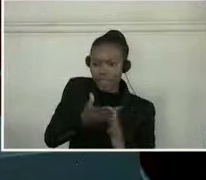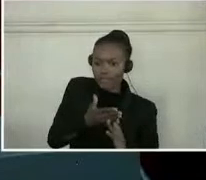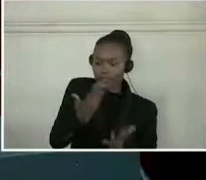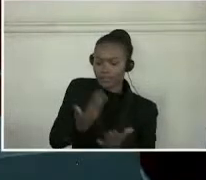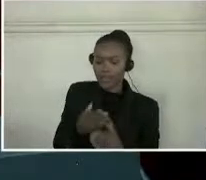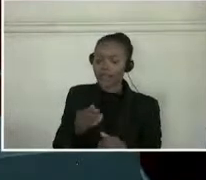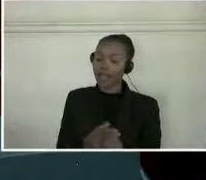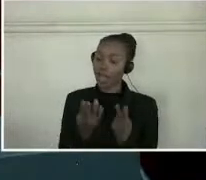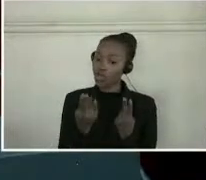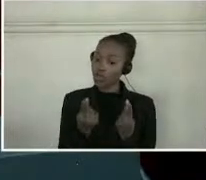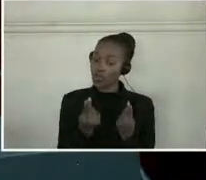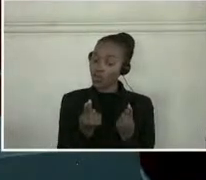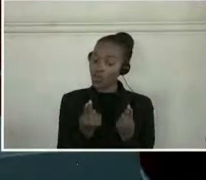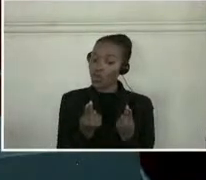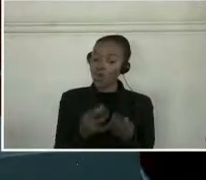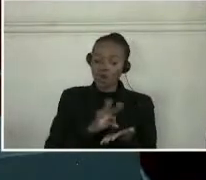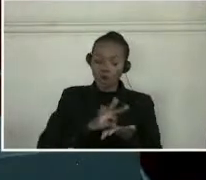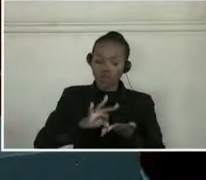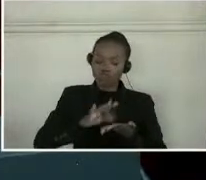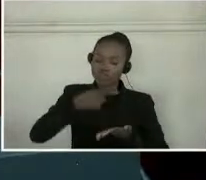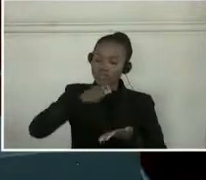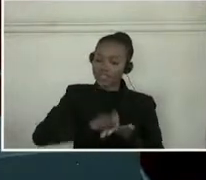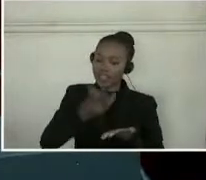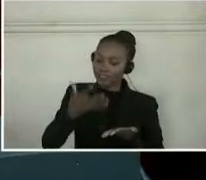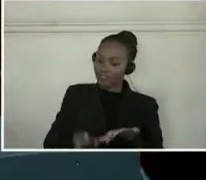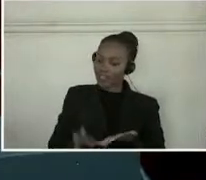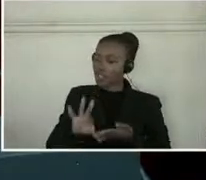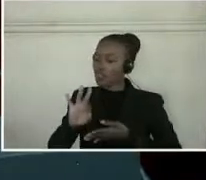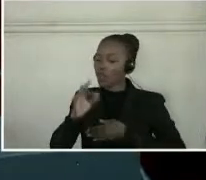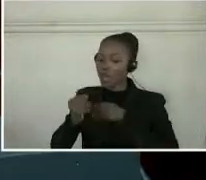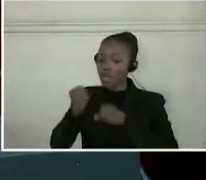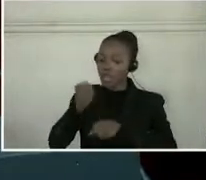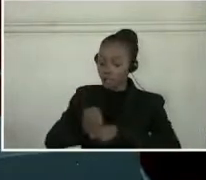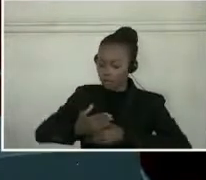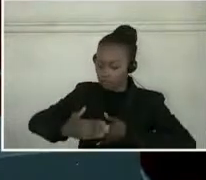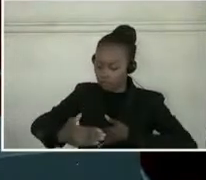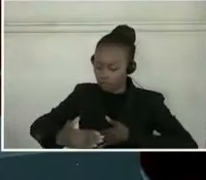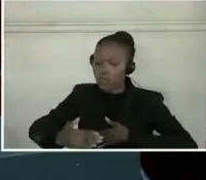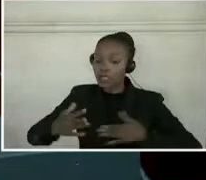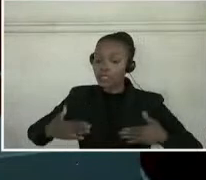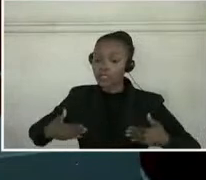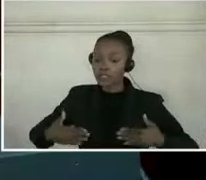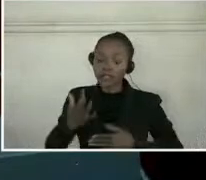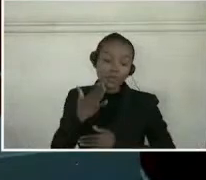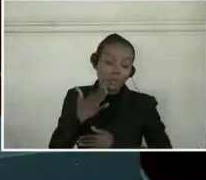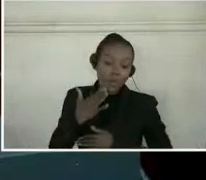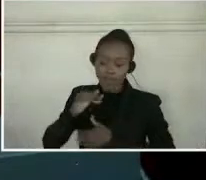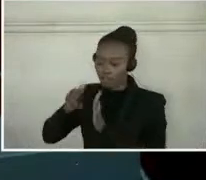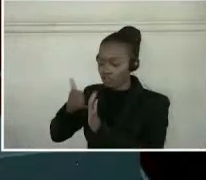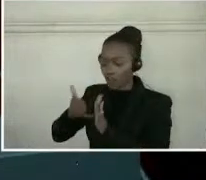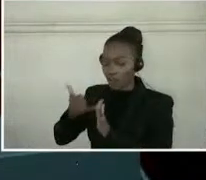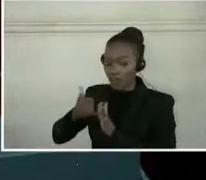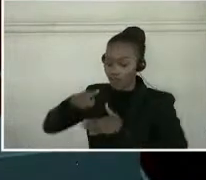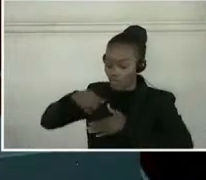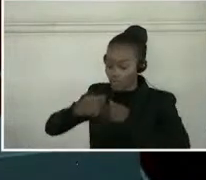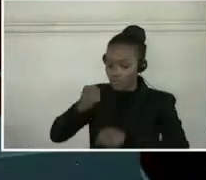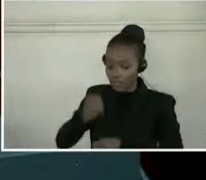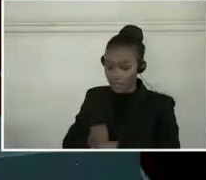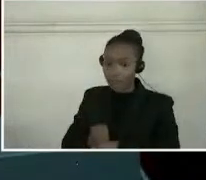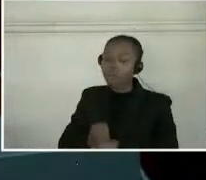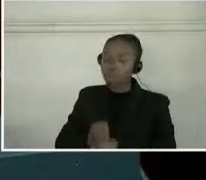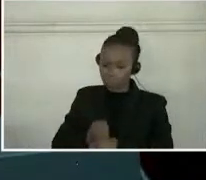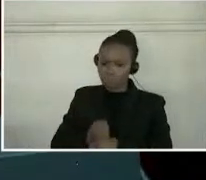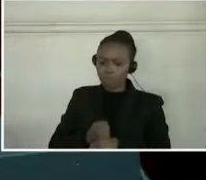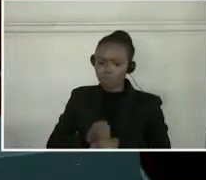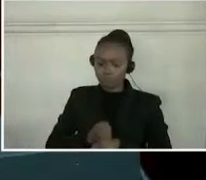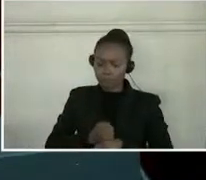overdrive for three year period starting in january this year annual funding for this project is nine hundred and